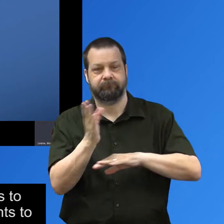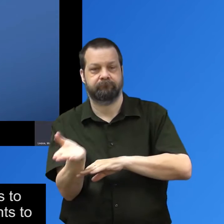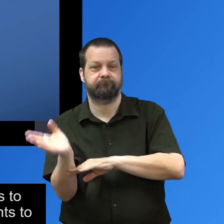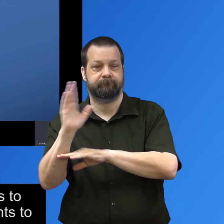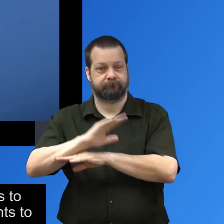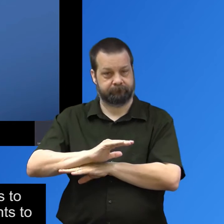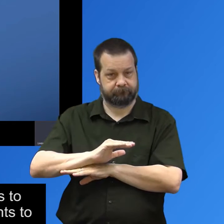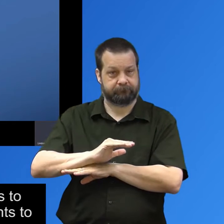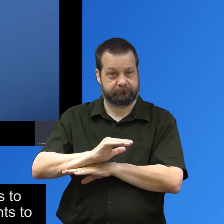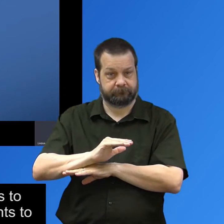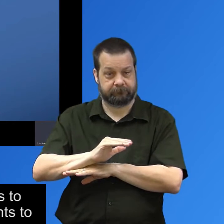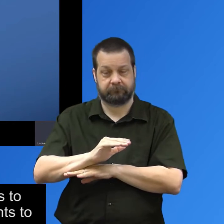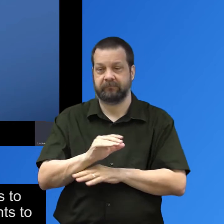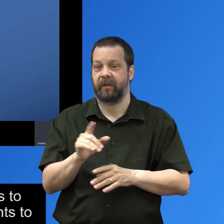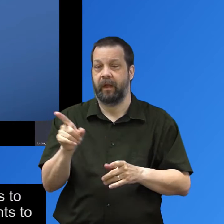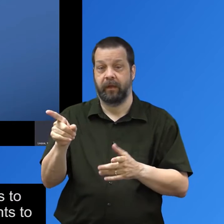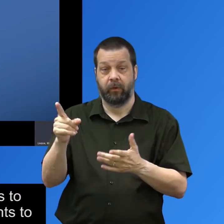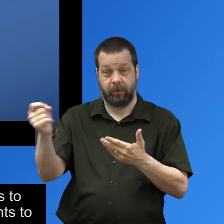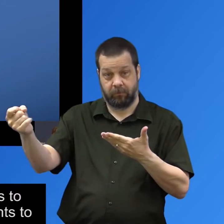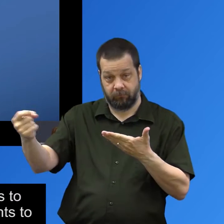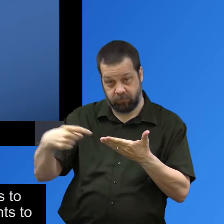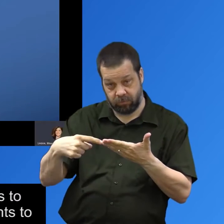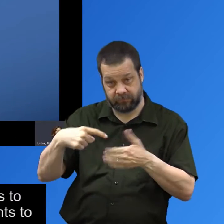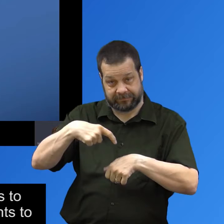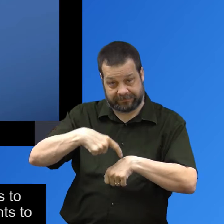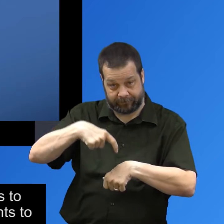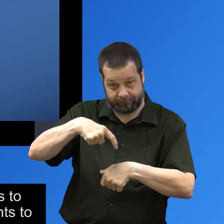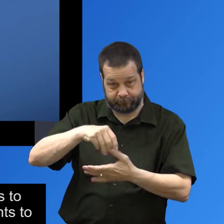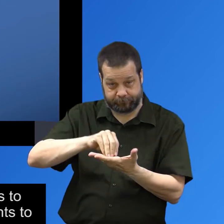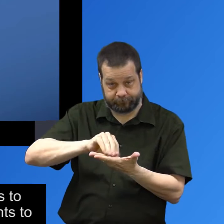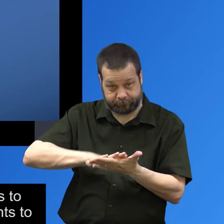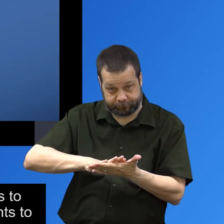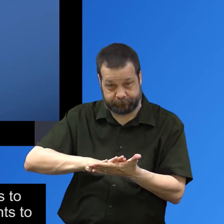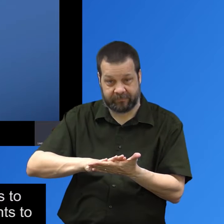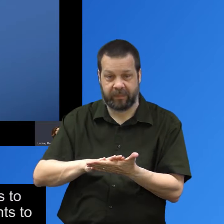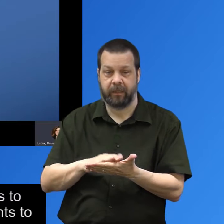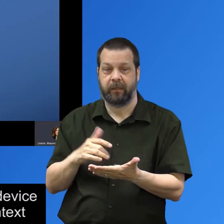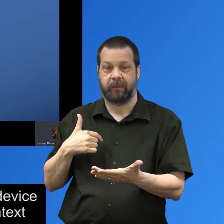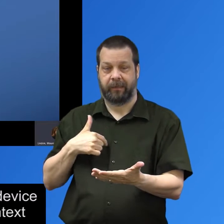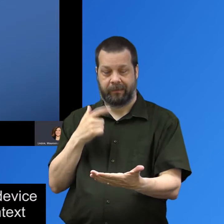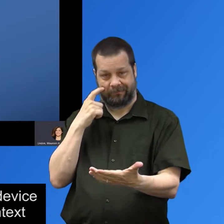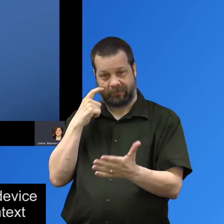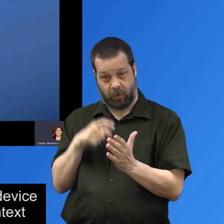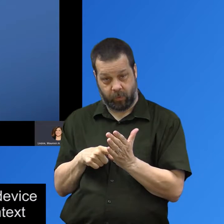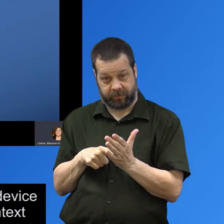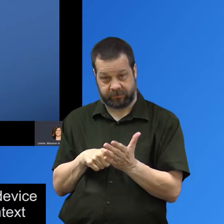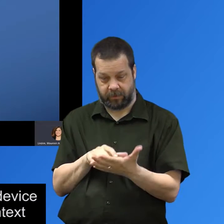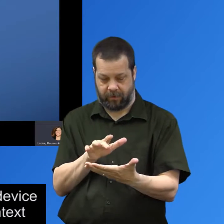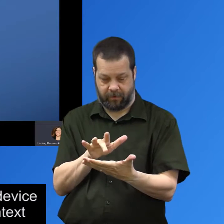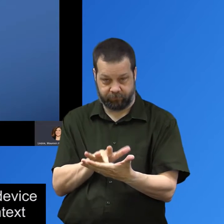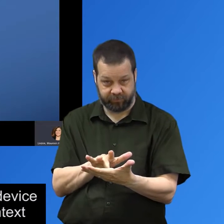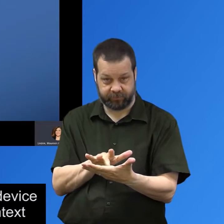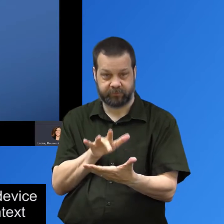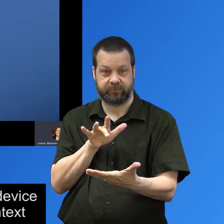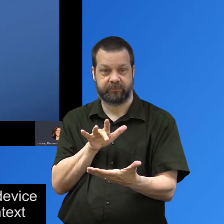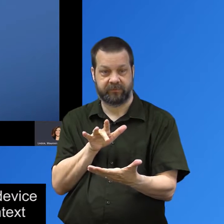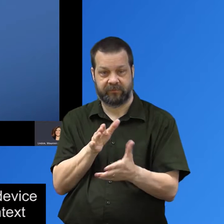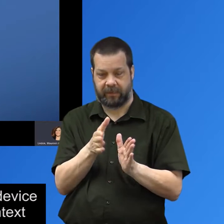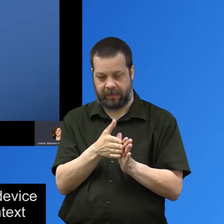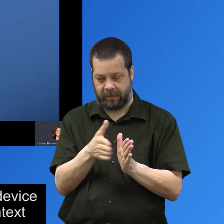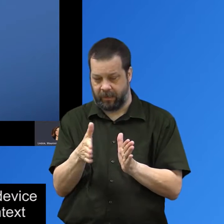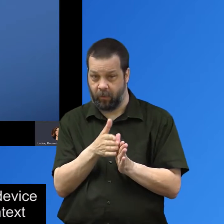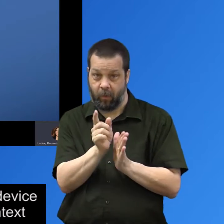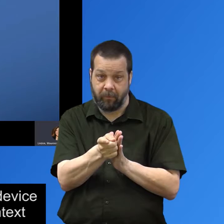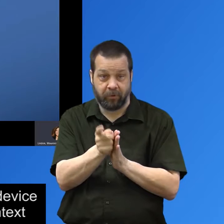that. It allows us to measure and record the time that it took the participants to acknowledge the signals, and record the status